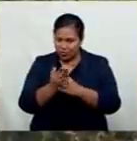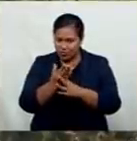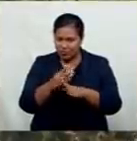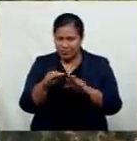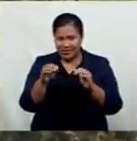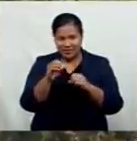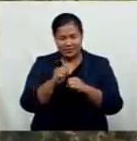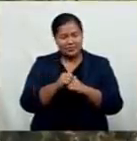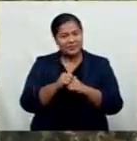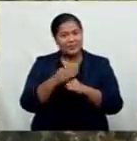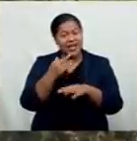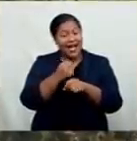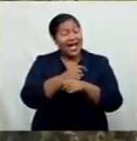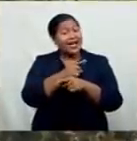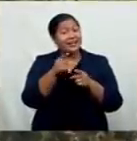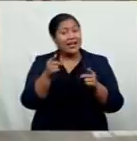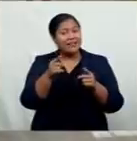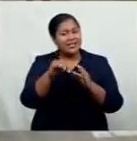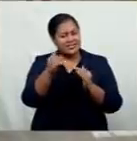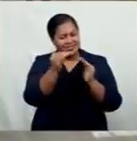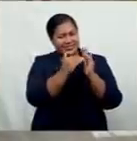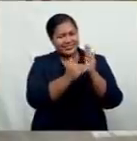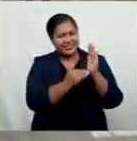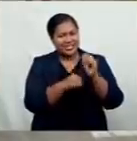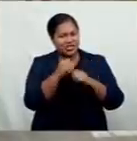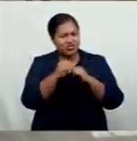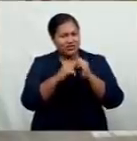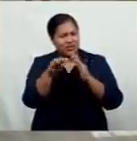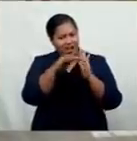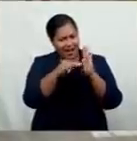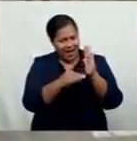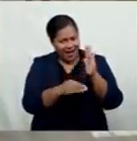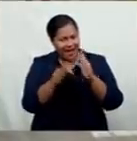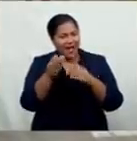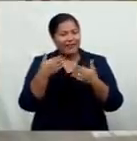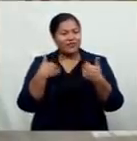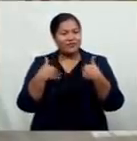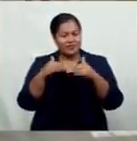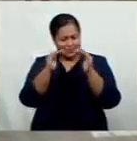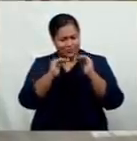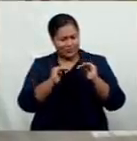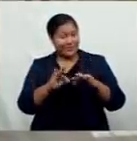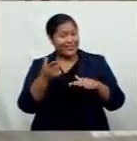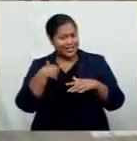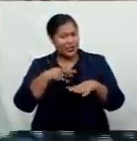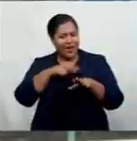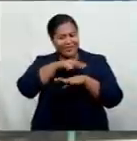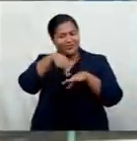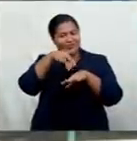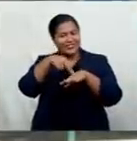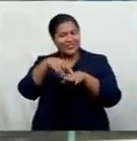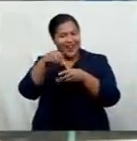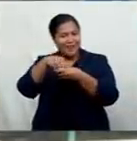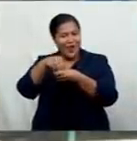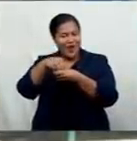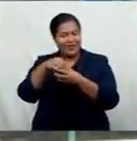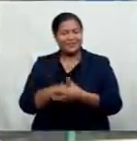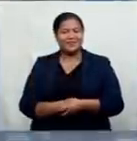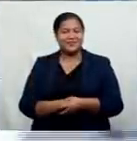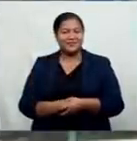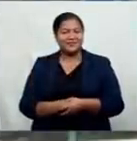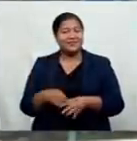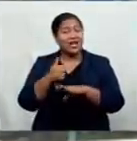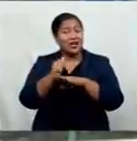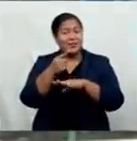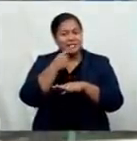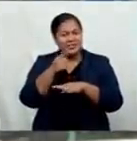the governance structure of the university. That is why it's a regional institution. The government says